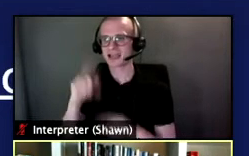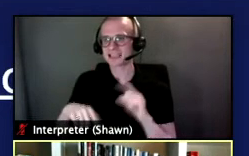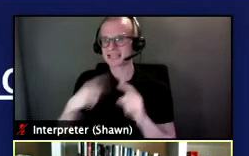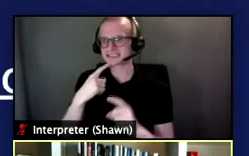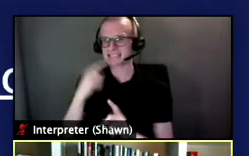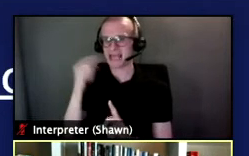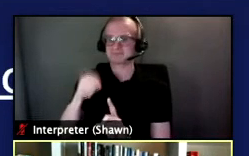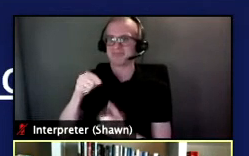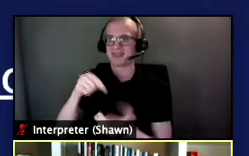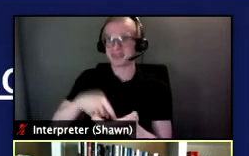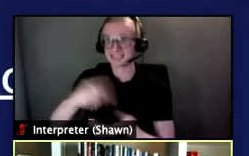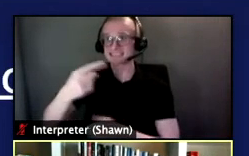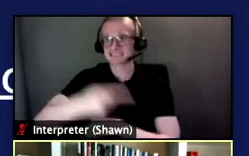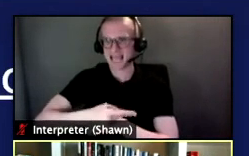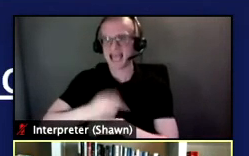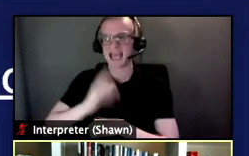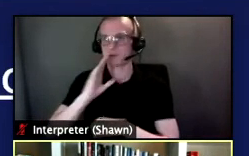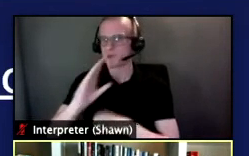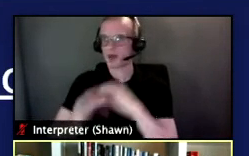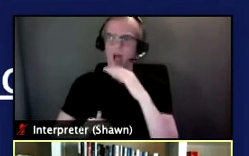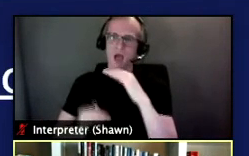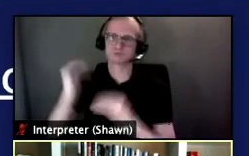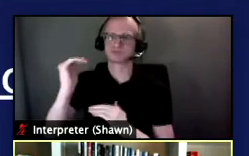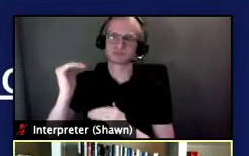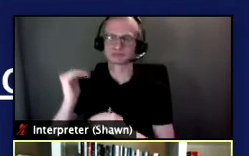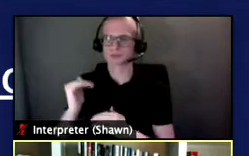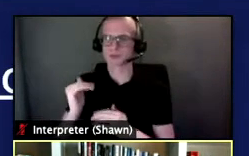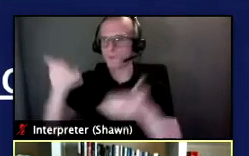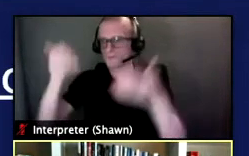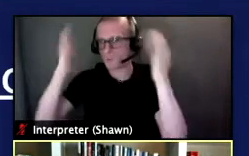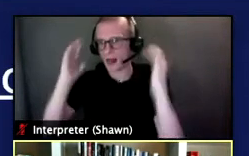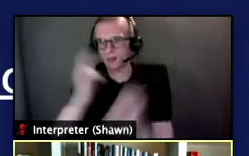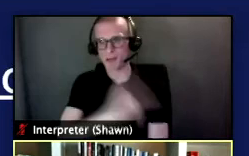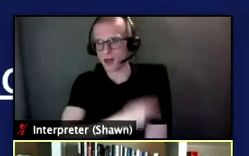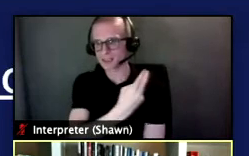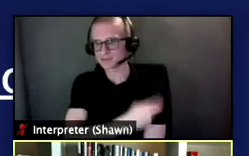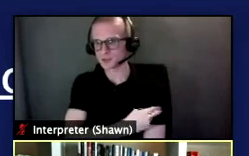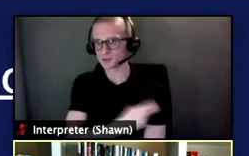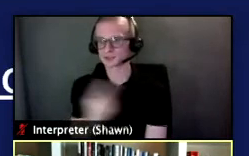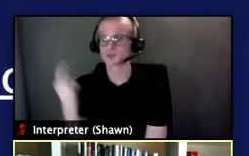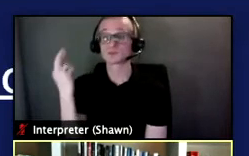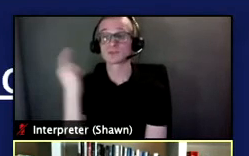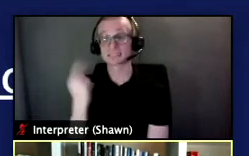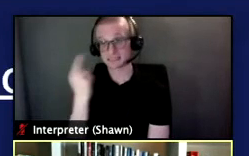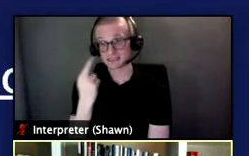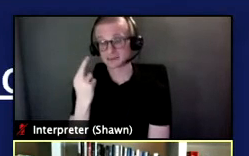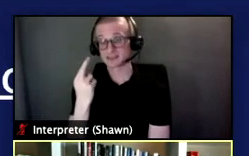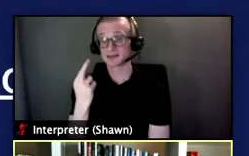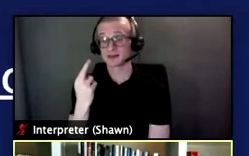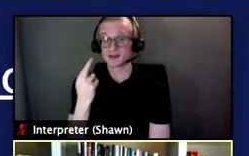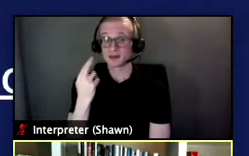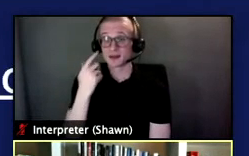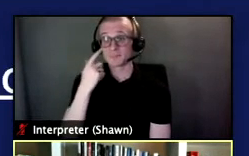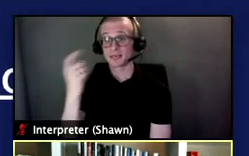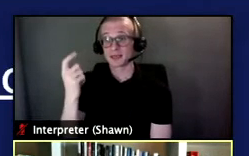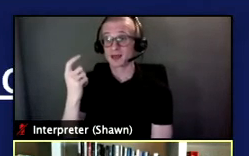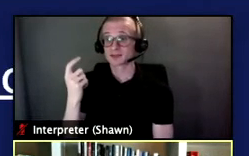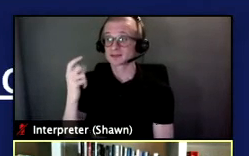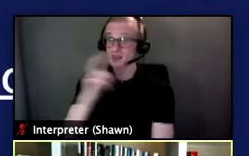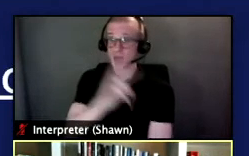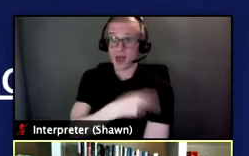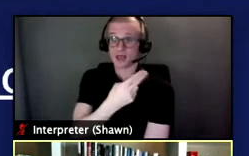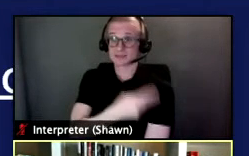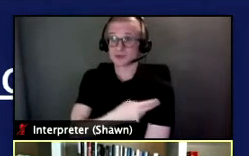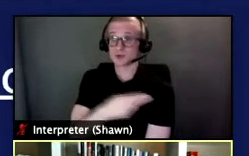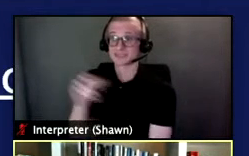pass things through. And the reason it's been challenging is because of the good work that the hospital